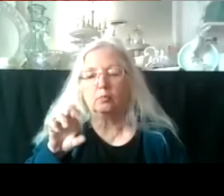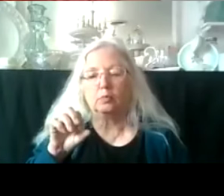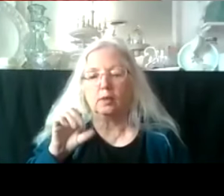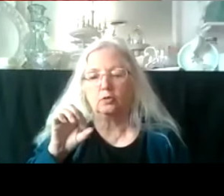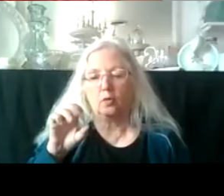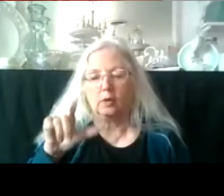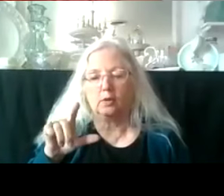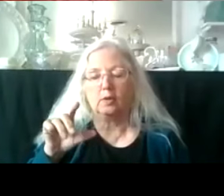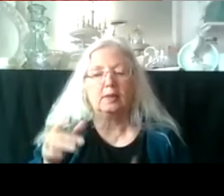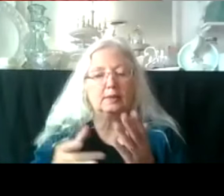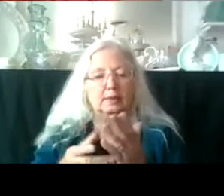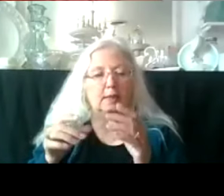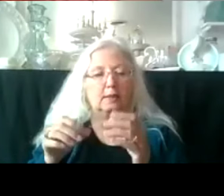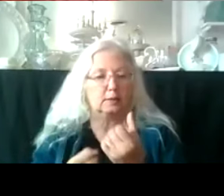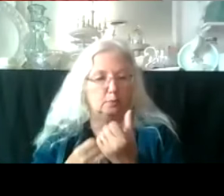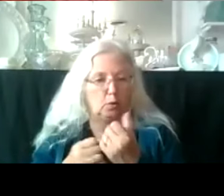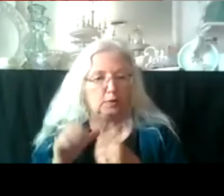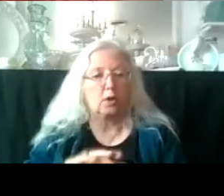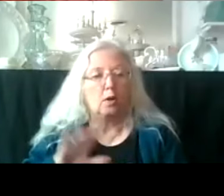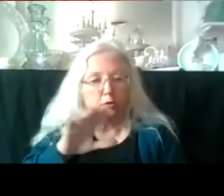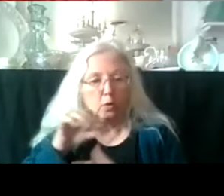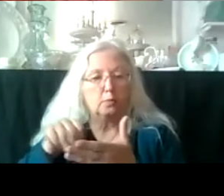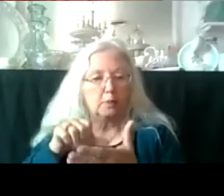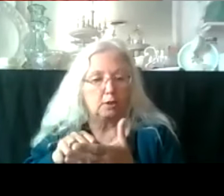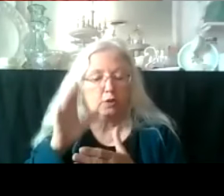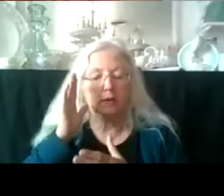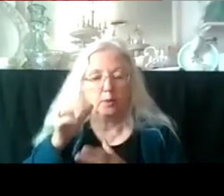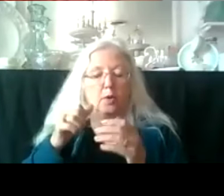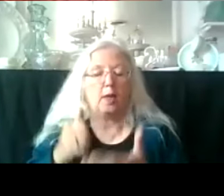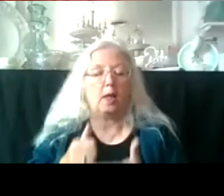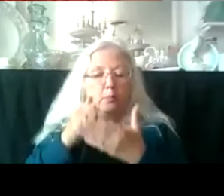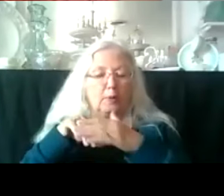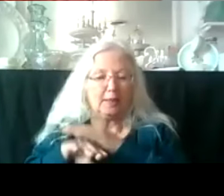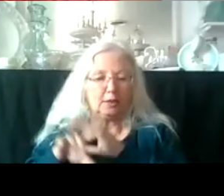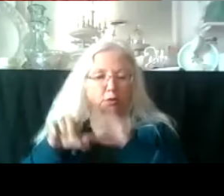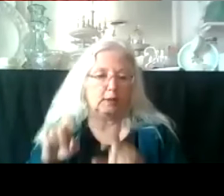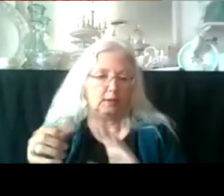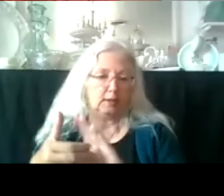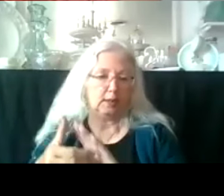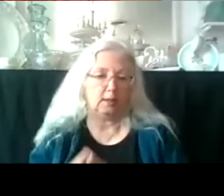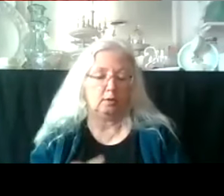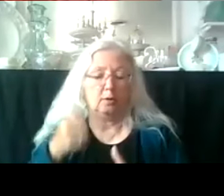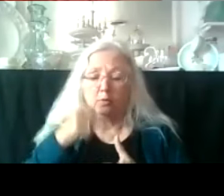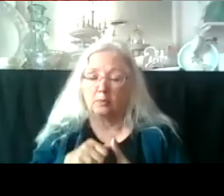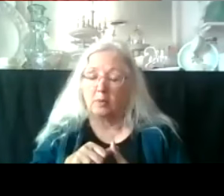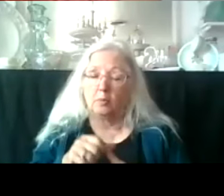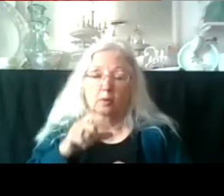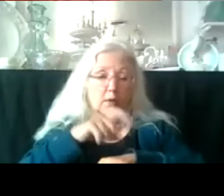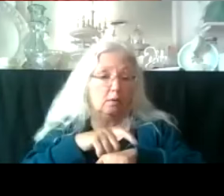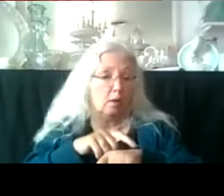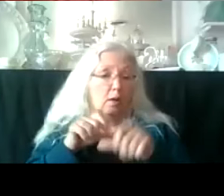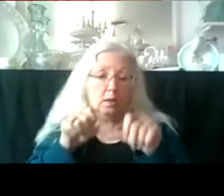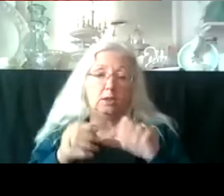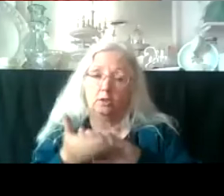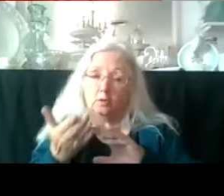there on the page, and they can get you back into the exam. And remember, the clock keeps running. If you get